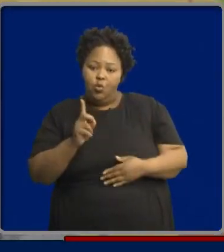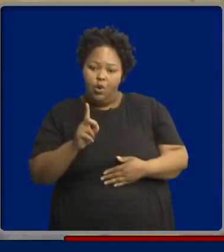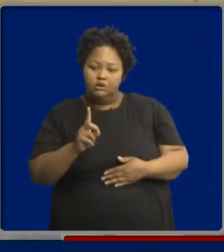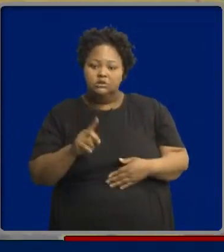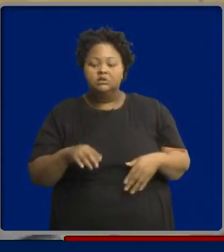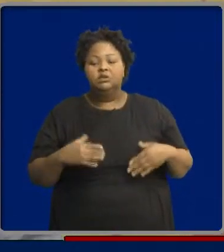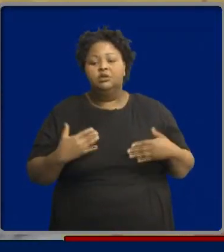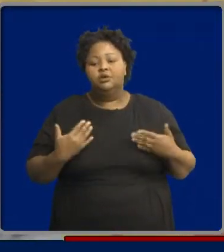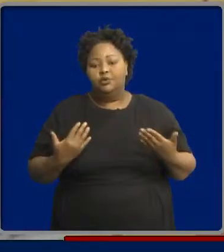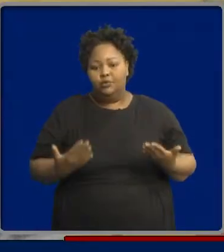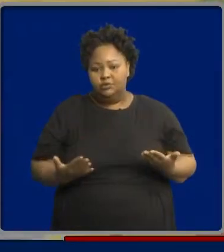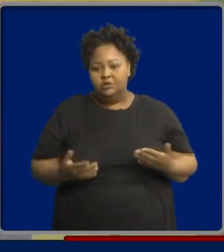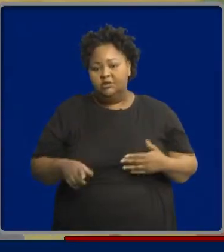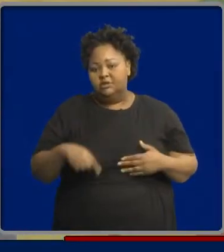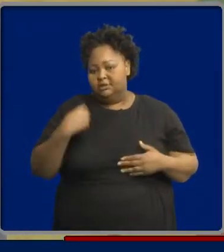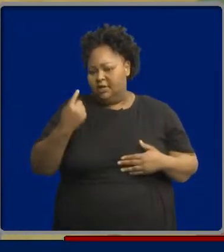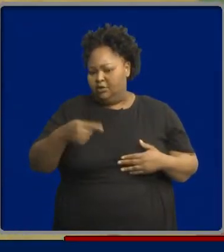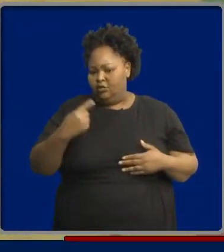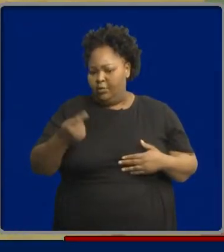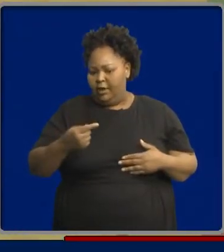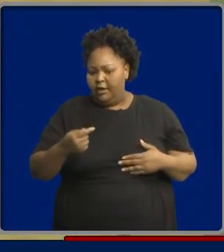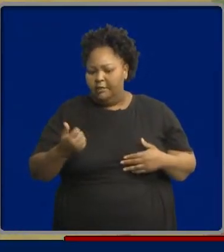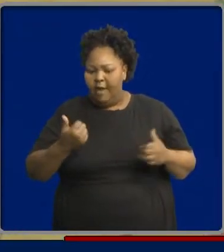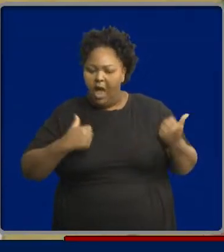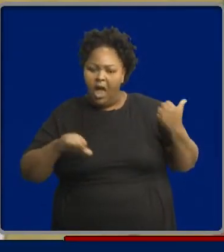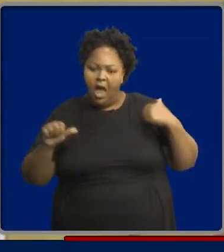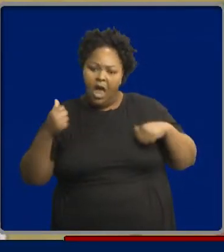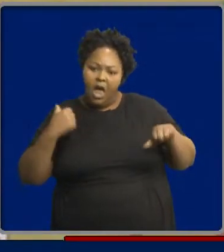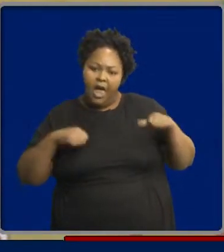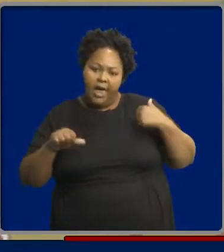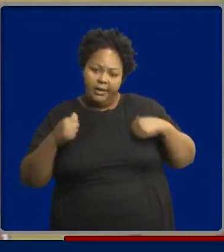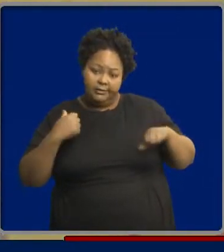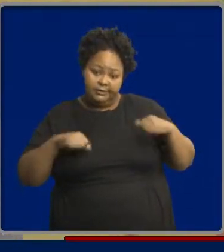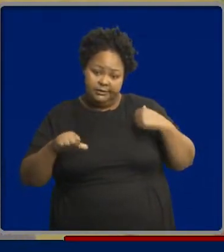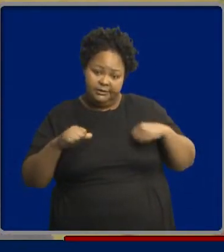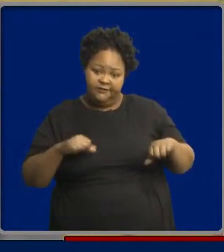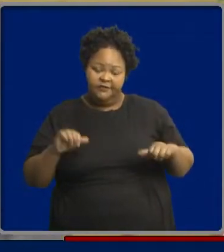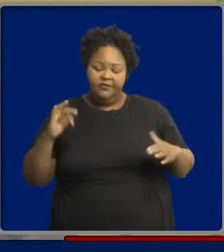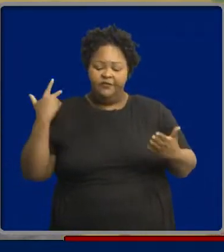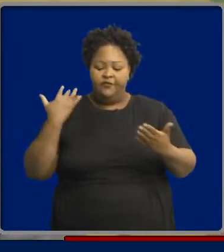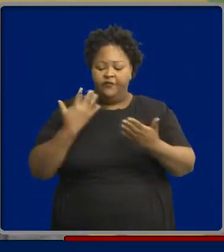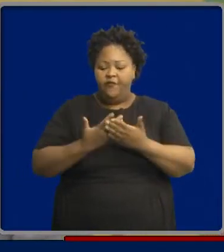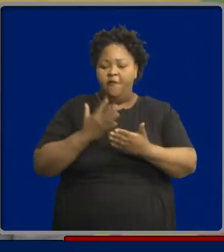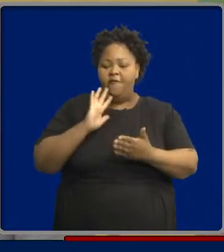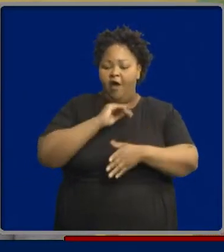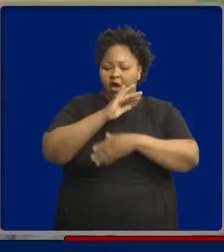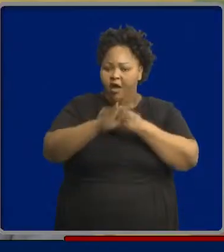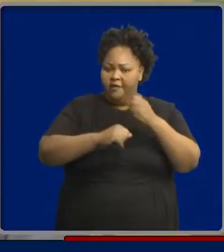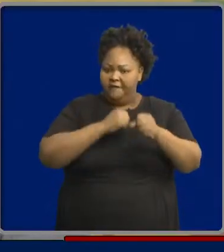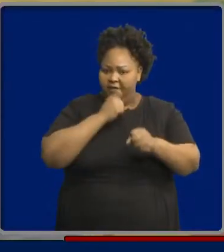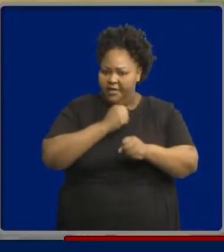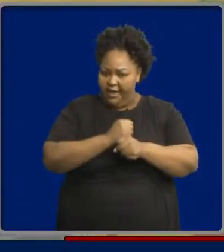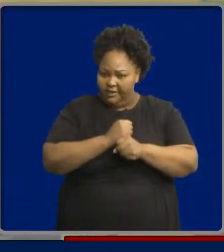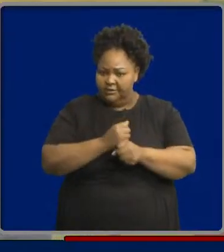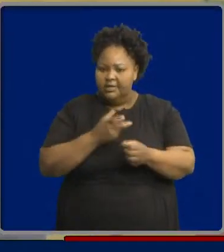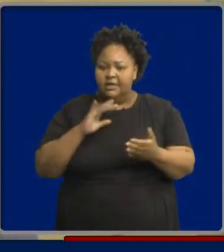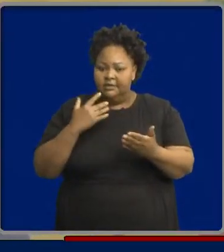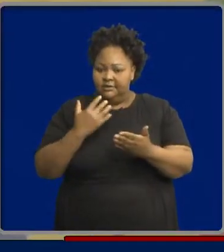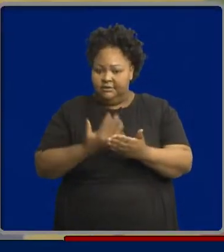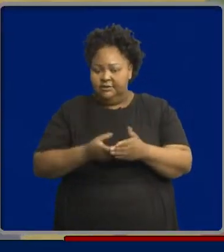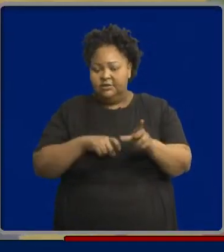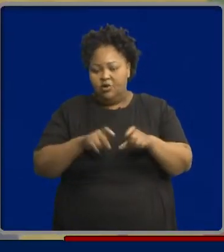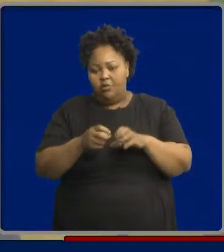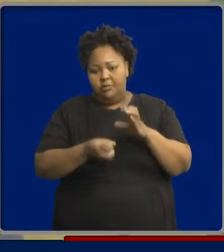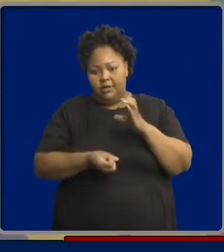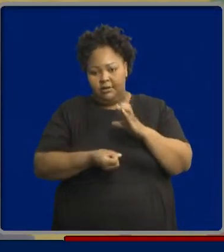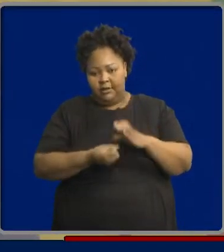and engaged city. Over the next 5 years, up to 2030, we are committed to rolling out inclusive sporting, cultural, and